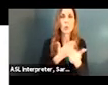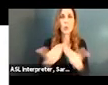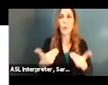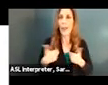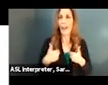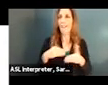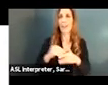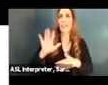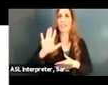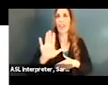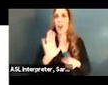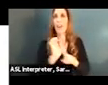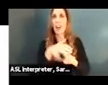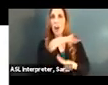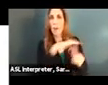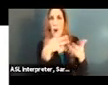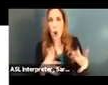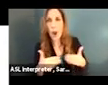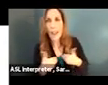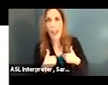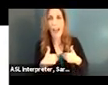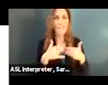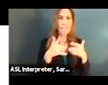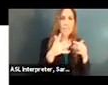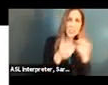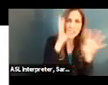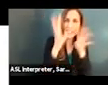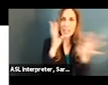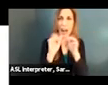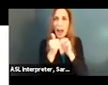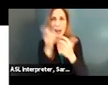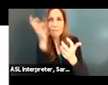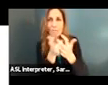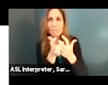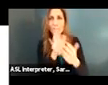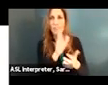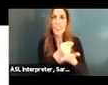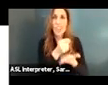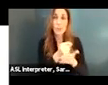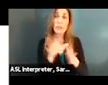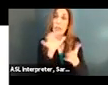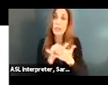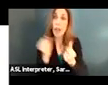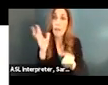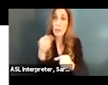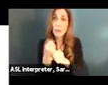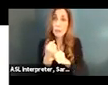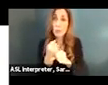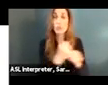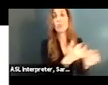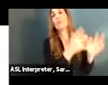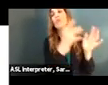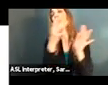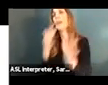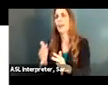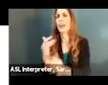child's environment and make it therapeutic. And I did that for a long time. And then